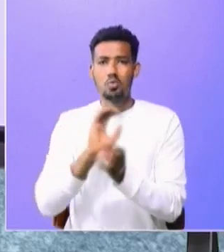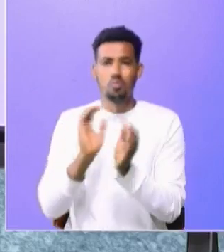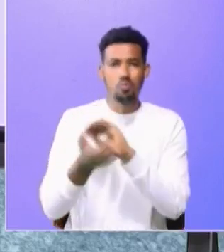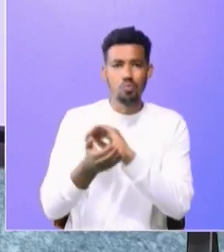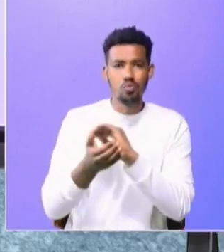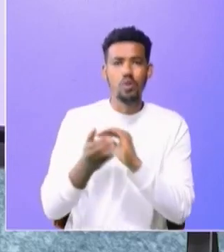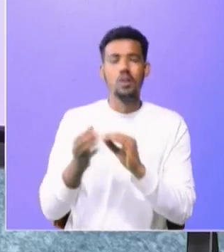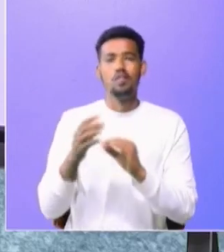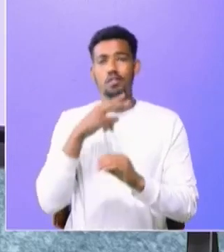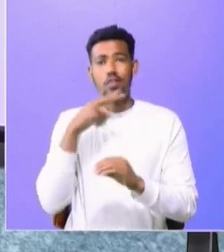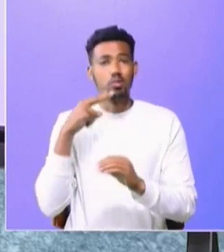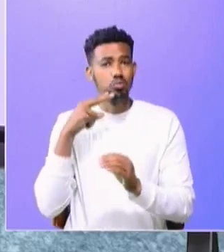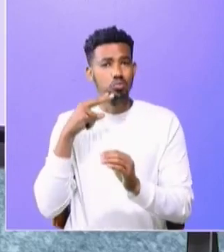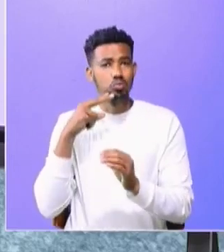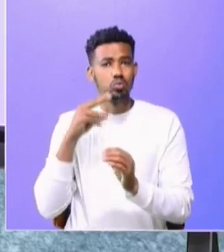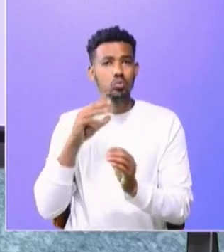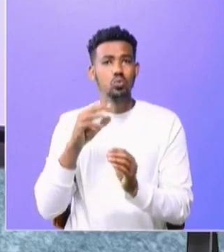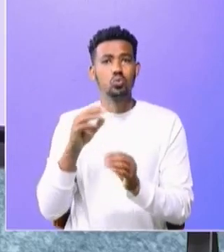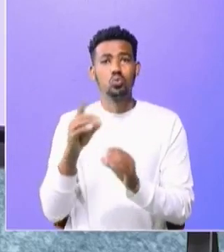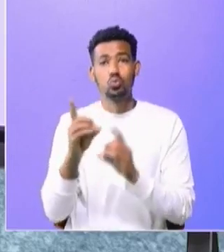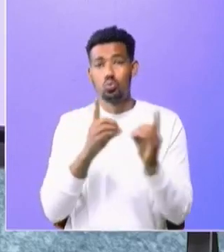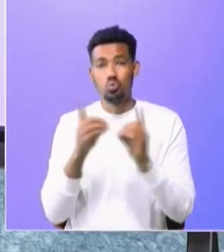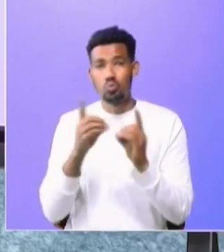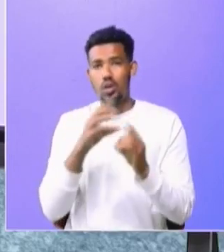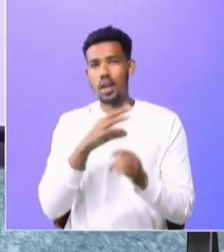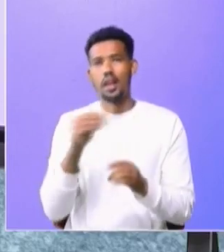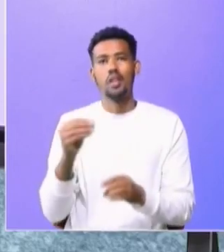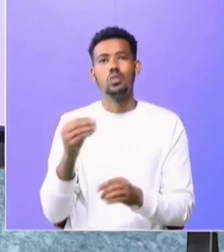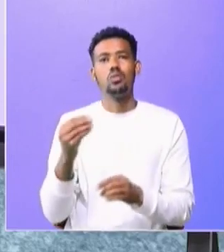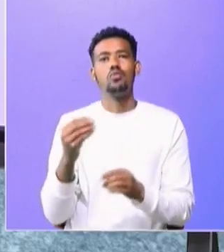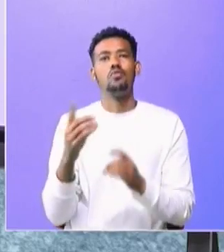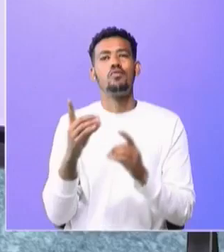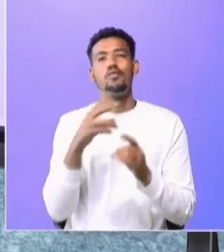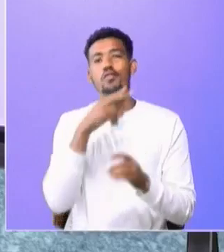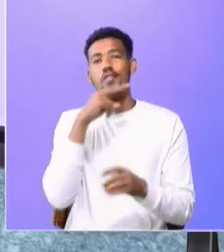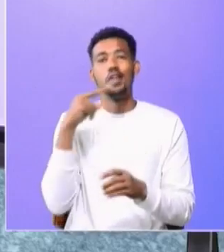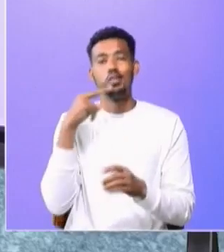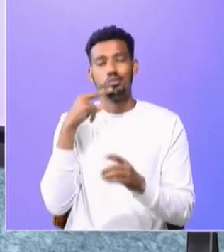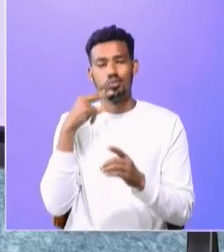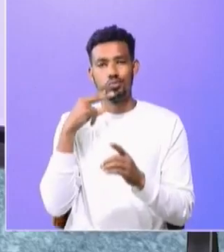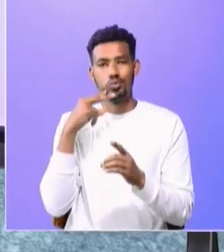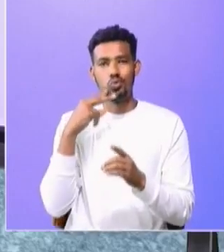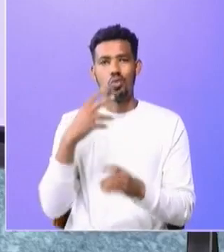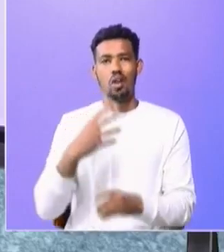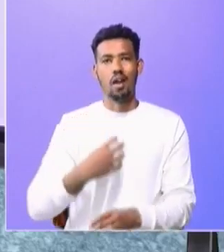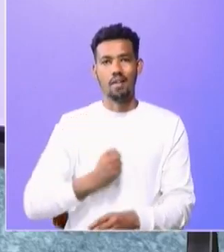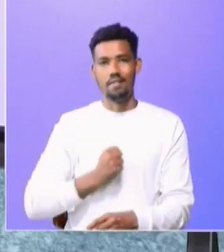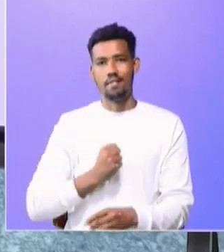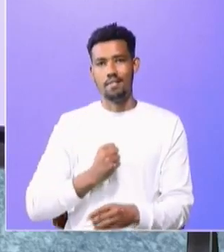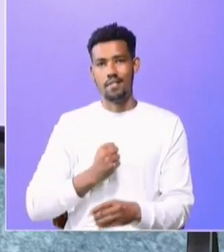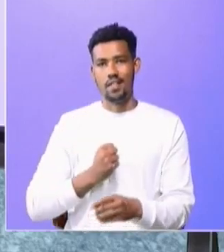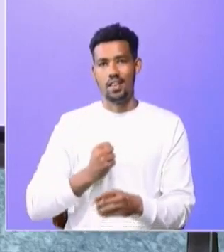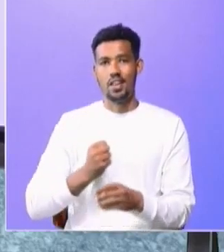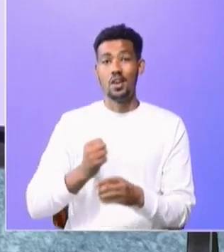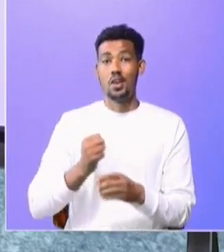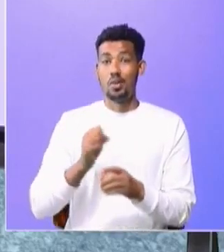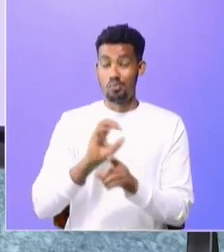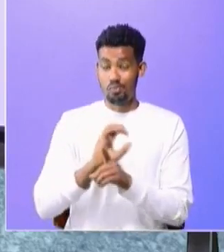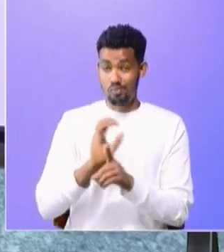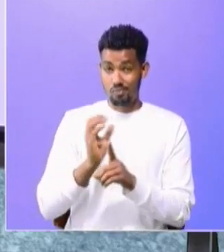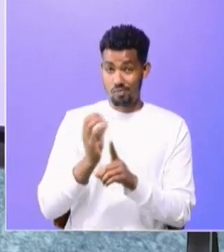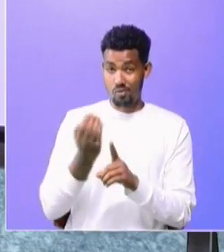do, and verb to have. This is modal verbs. Modal verbs are verbs